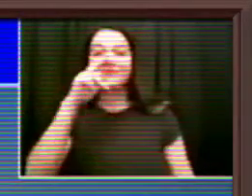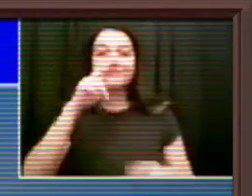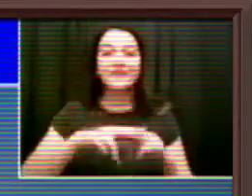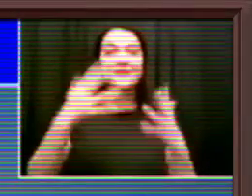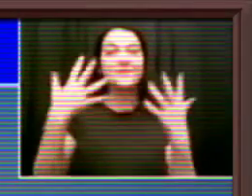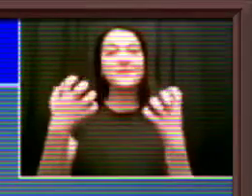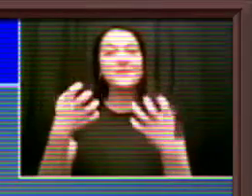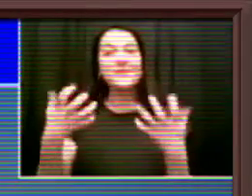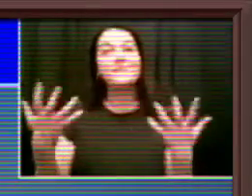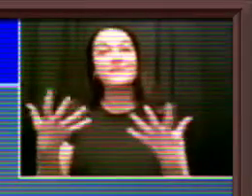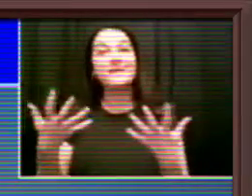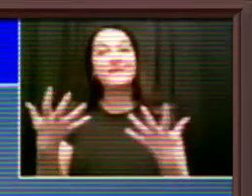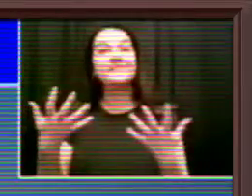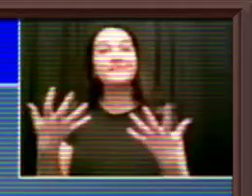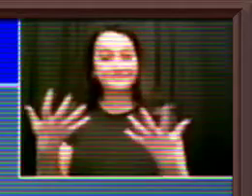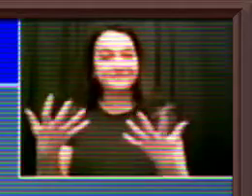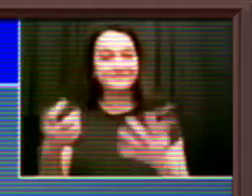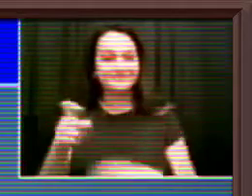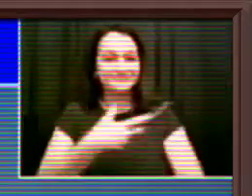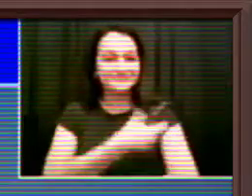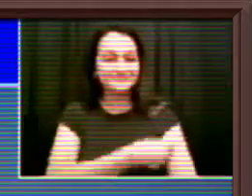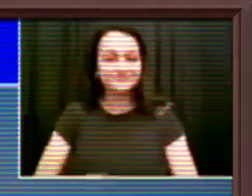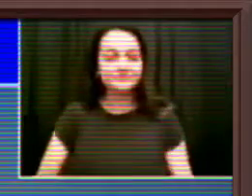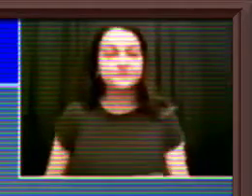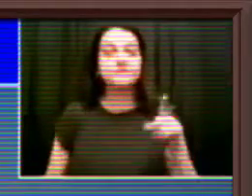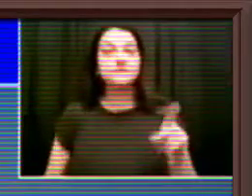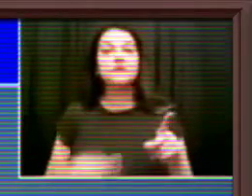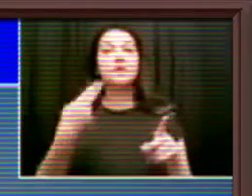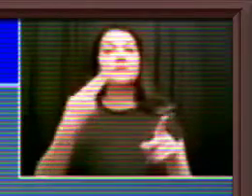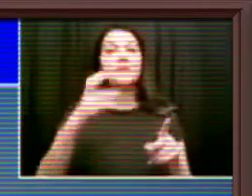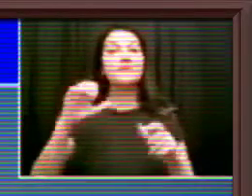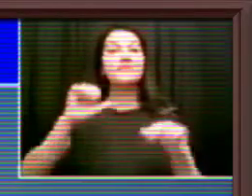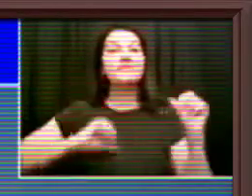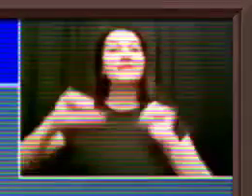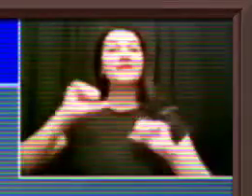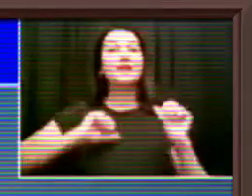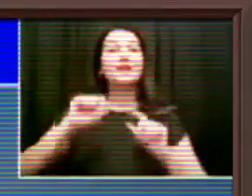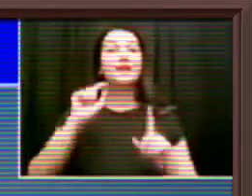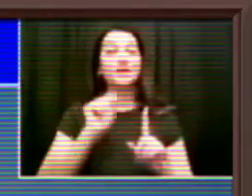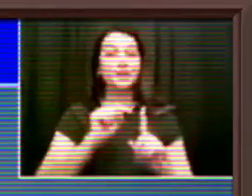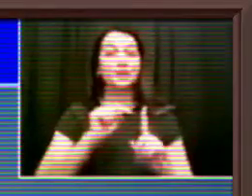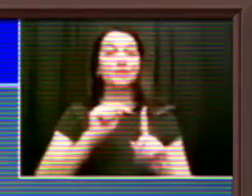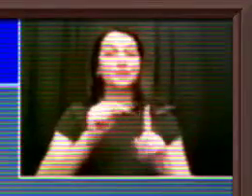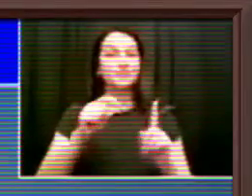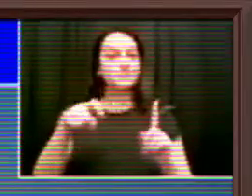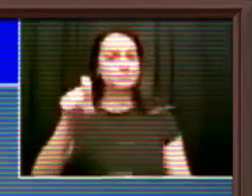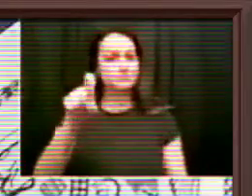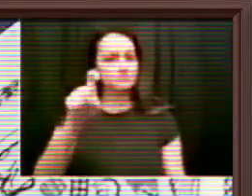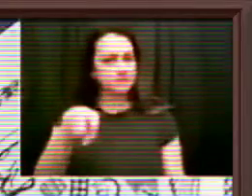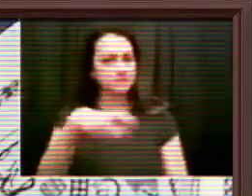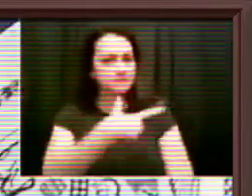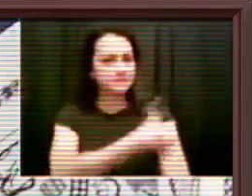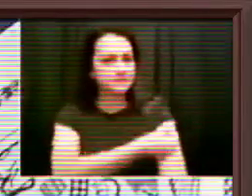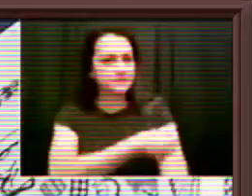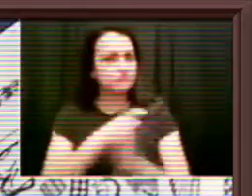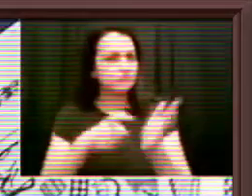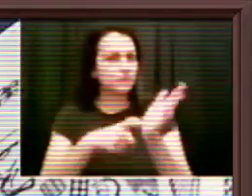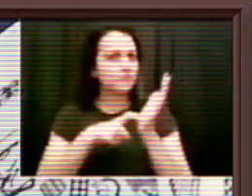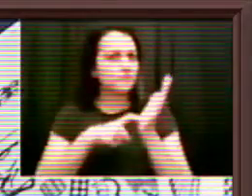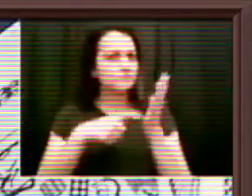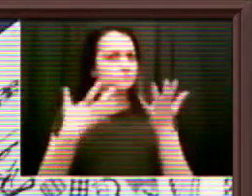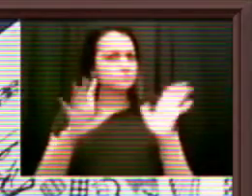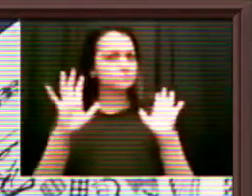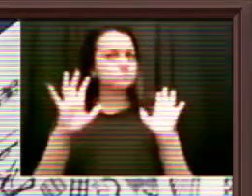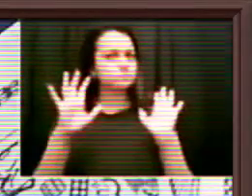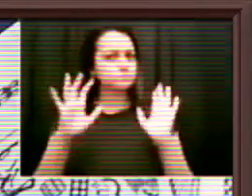business makes the decision to want their employees, or a school, a private school makes their,